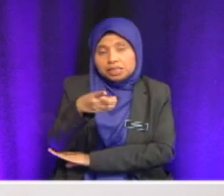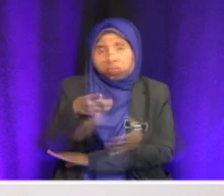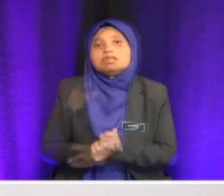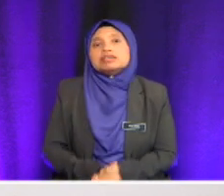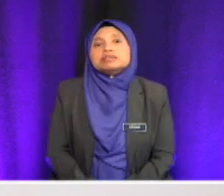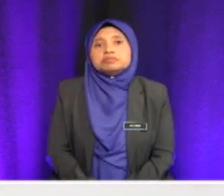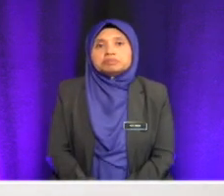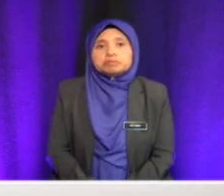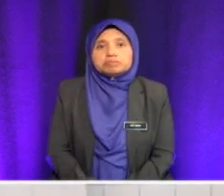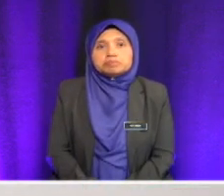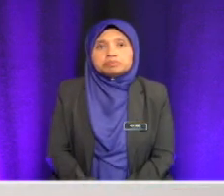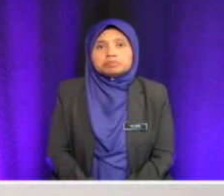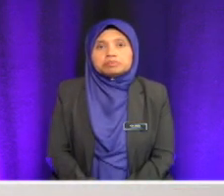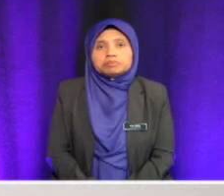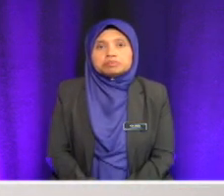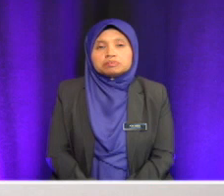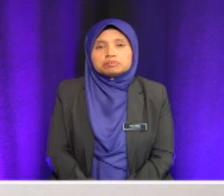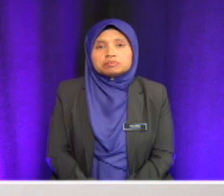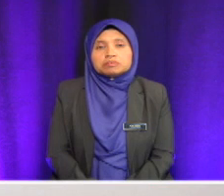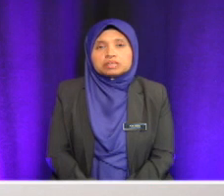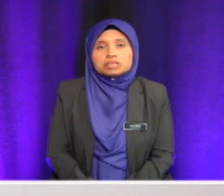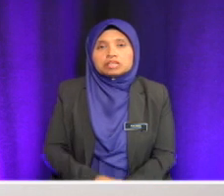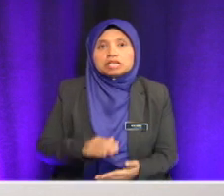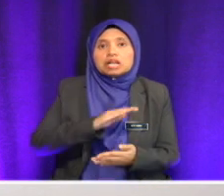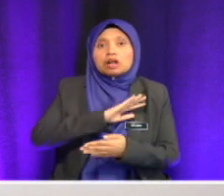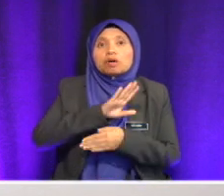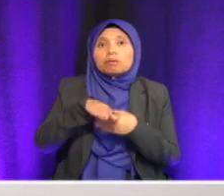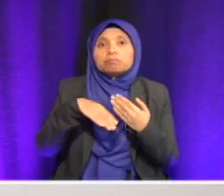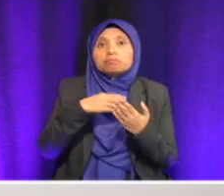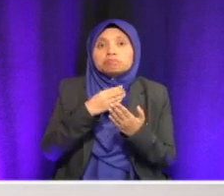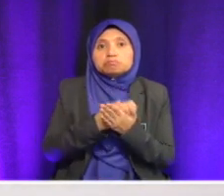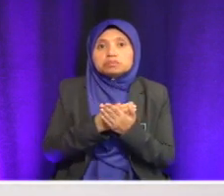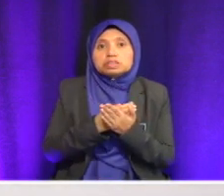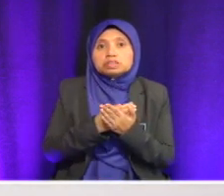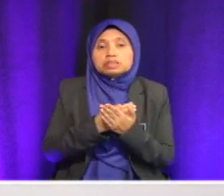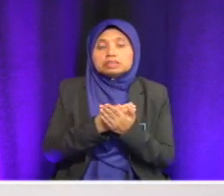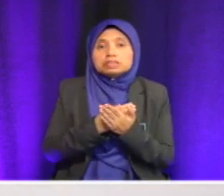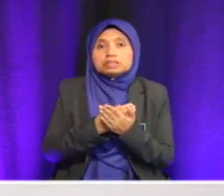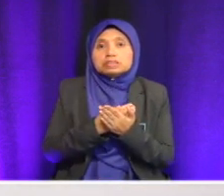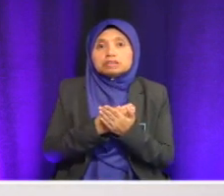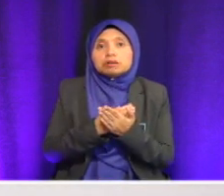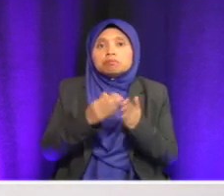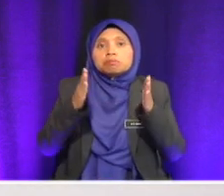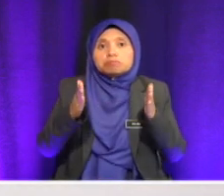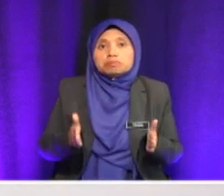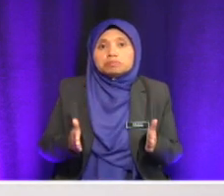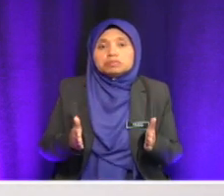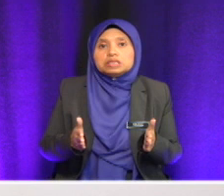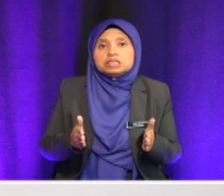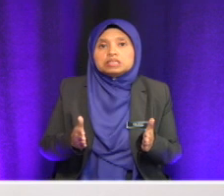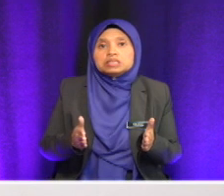keywords? Ac- Accomplish. Accomplish Okay. something that human had not been able to.